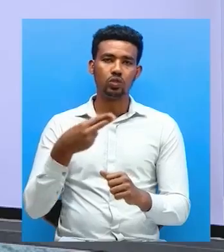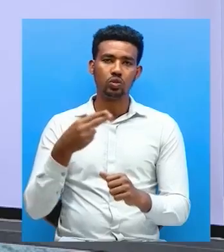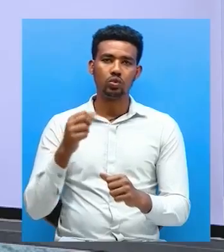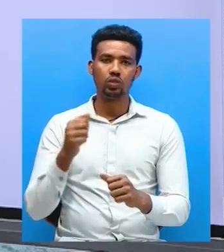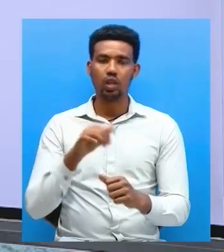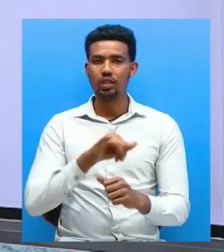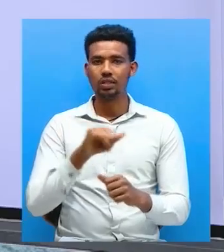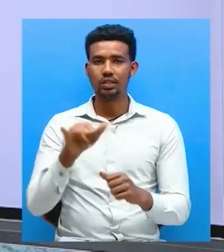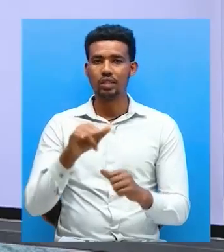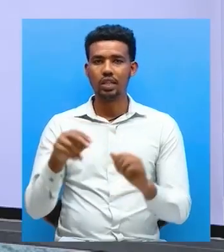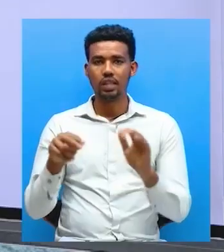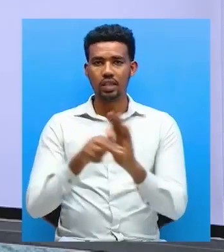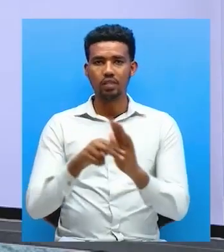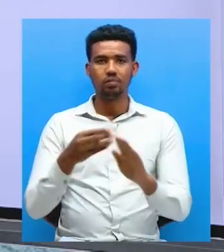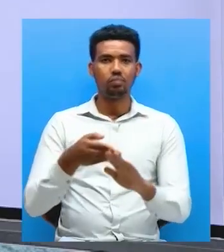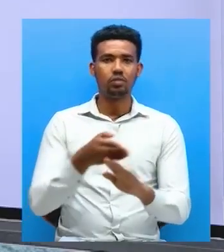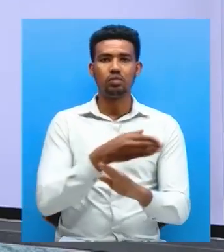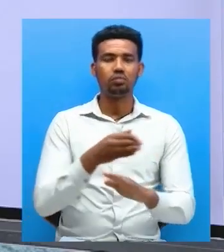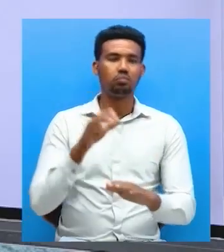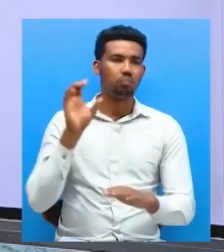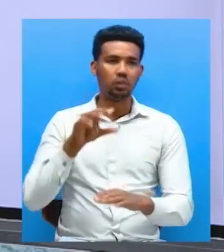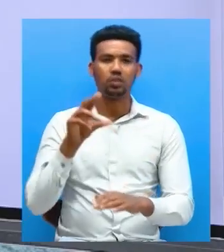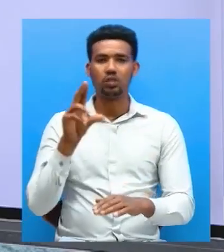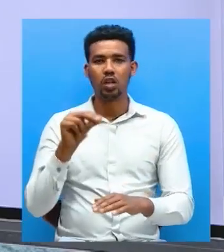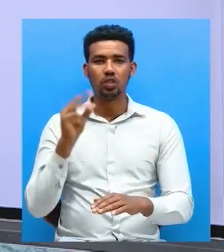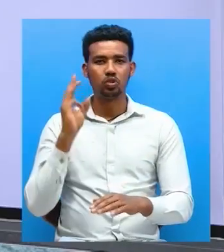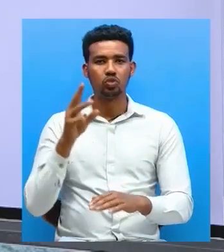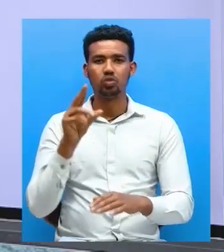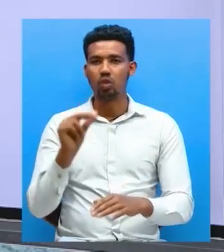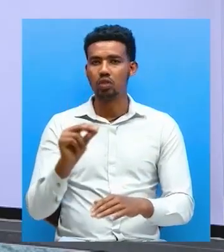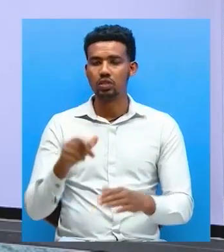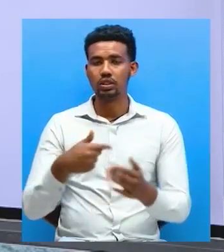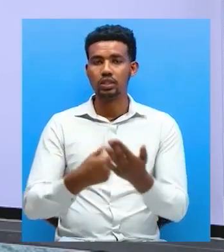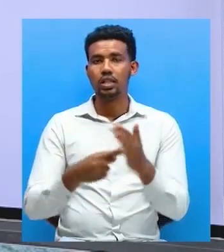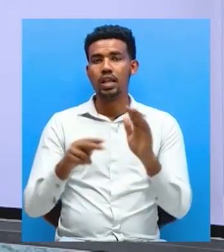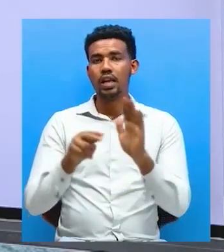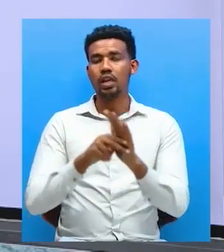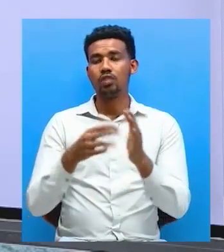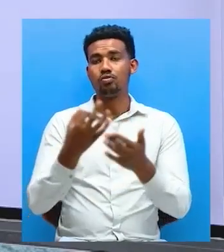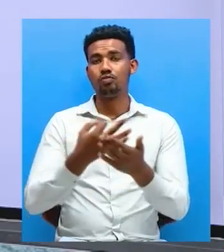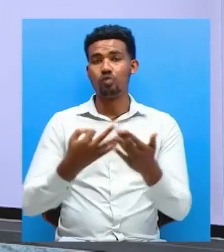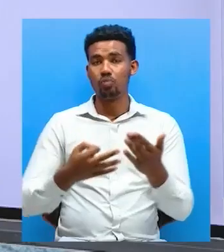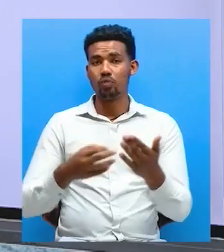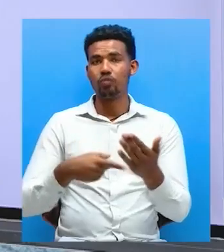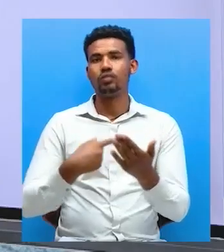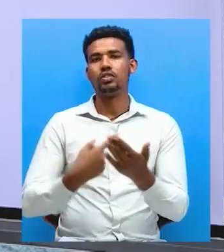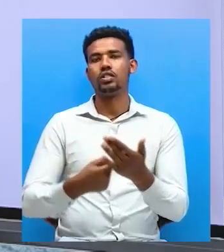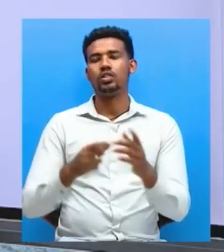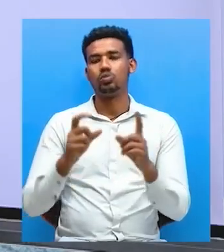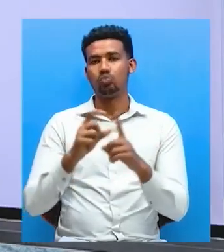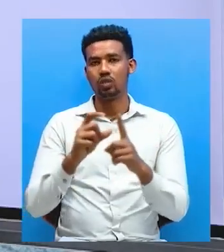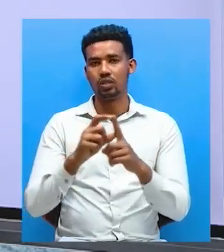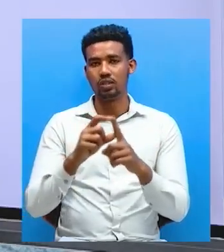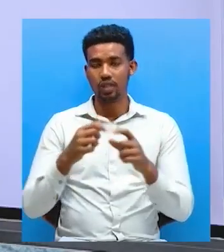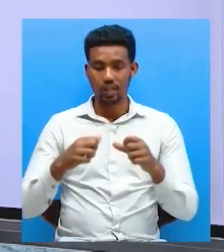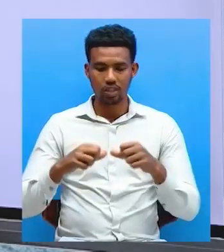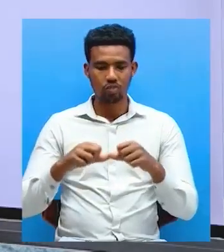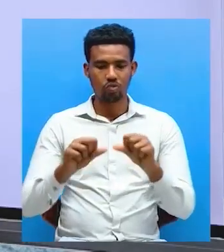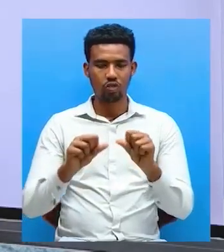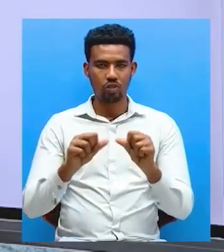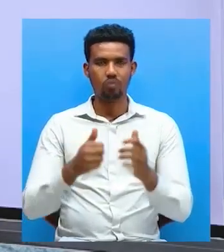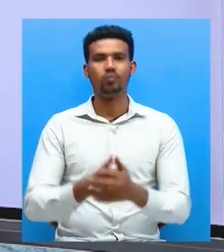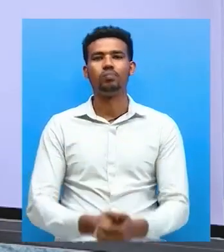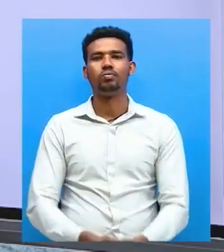as a negative like before must not, should not. This is a negative form of these words. Let us continue.